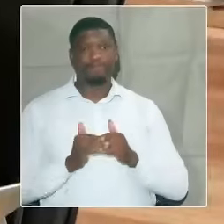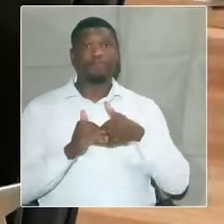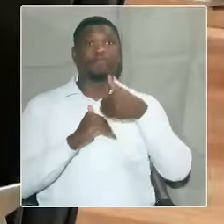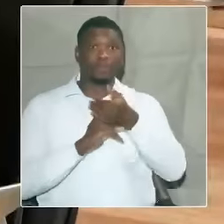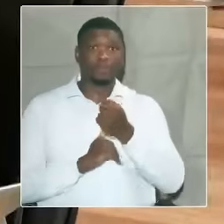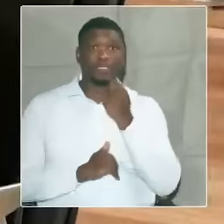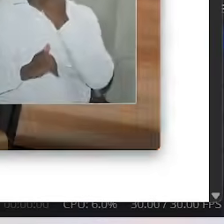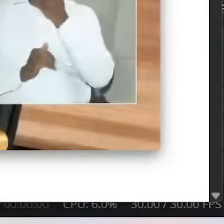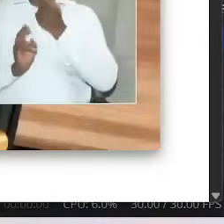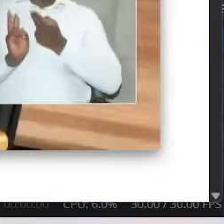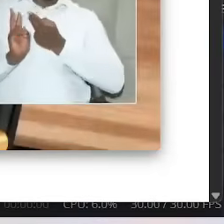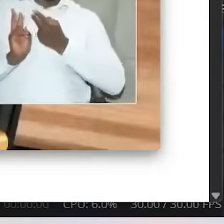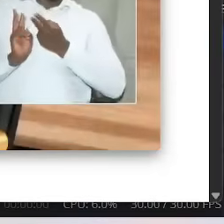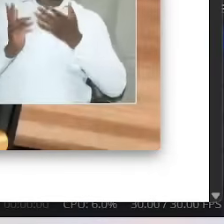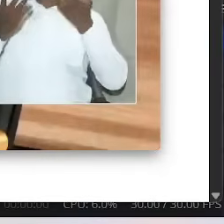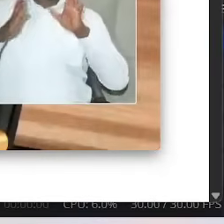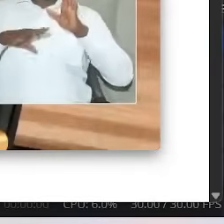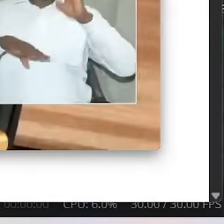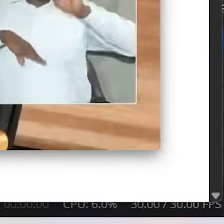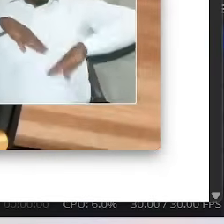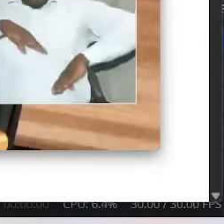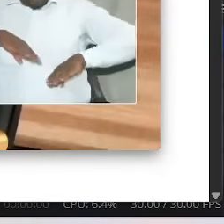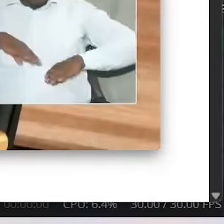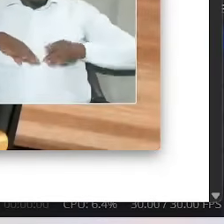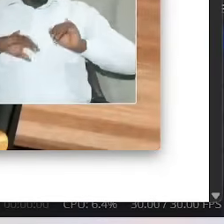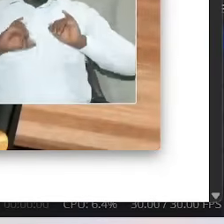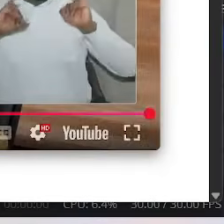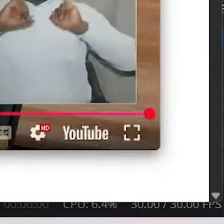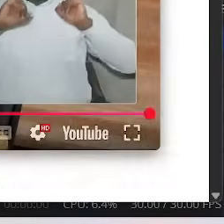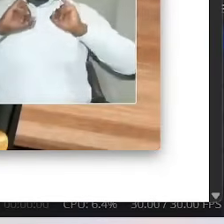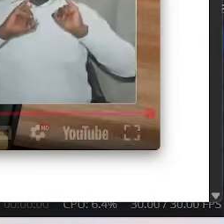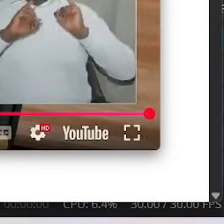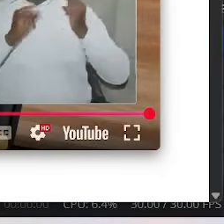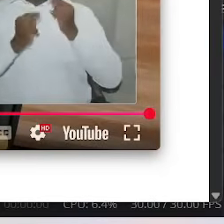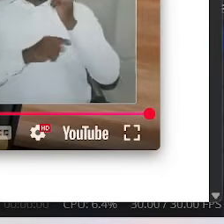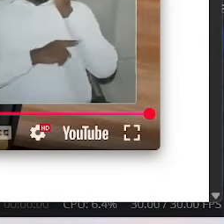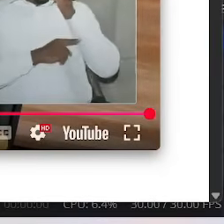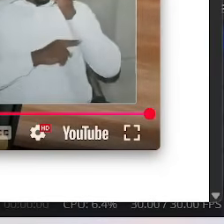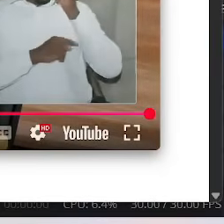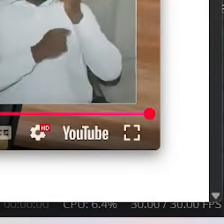have now been formally charged with serious offenses for which a hash